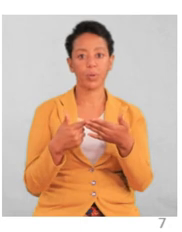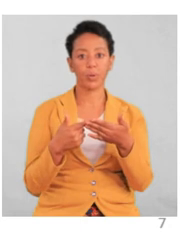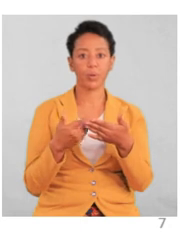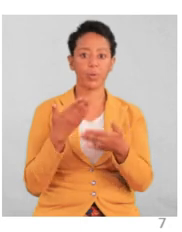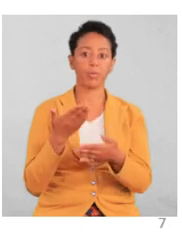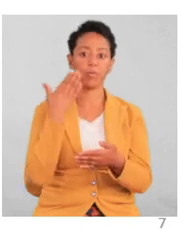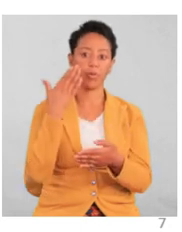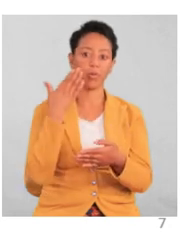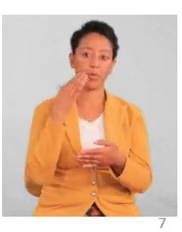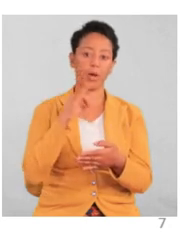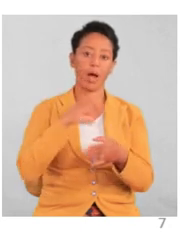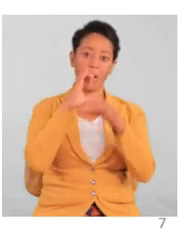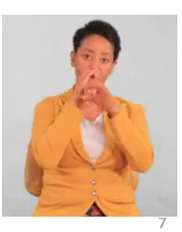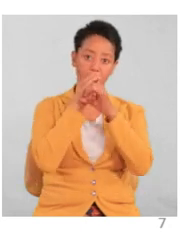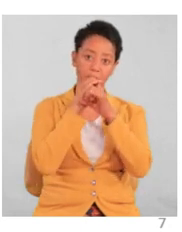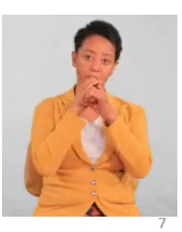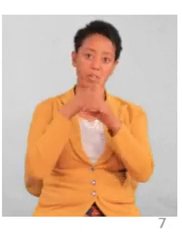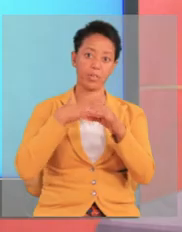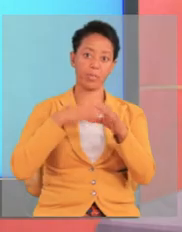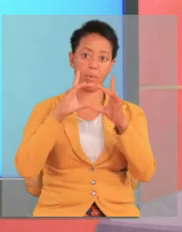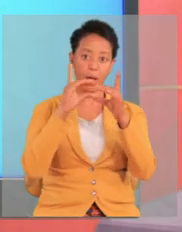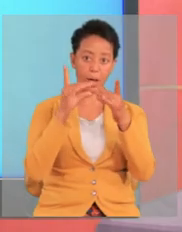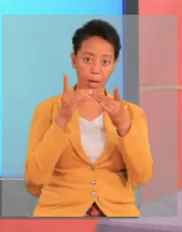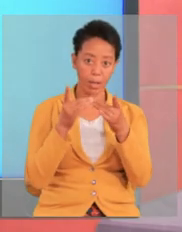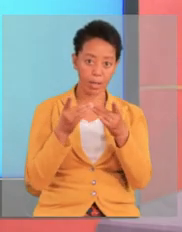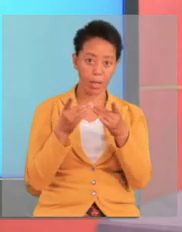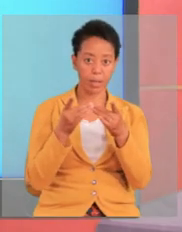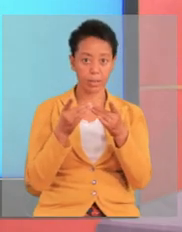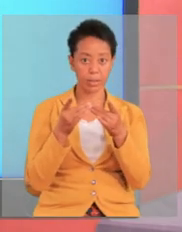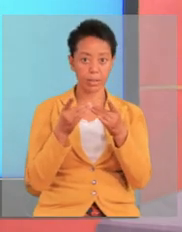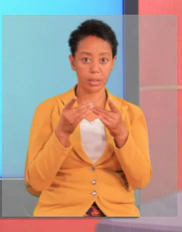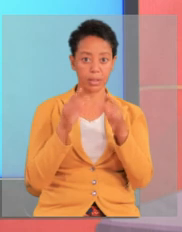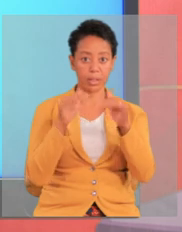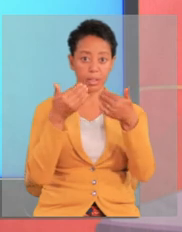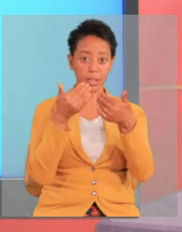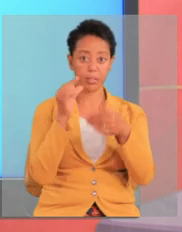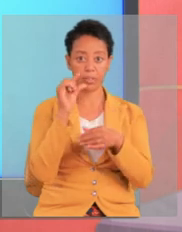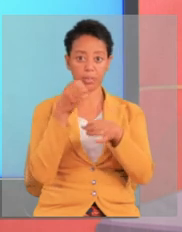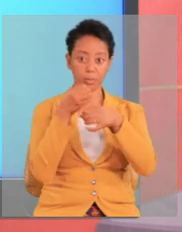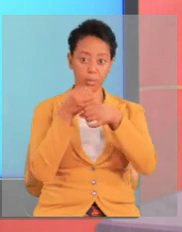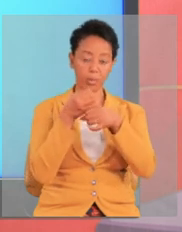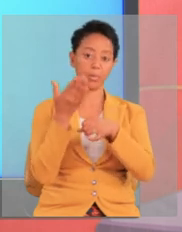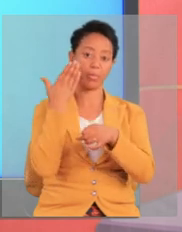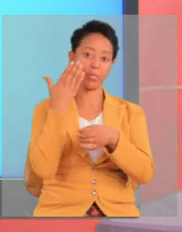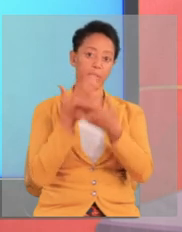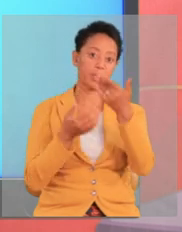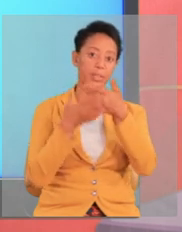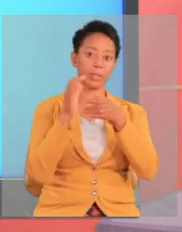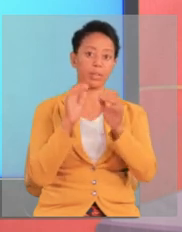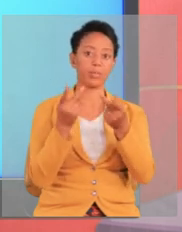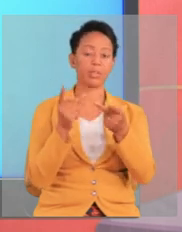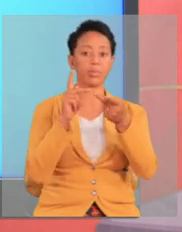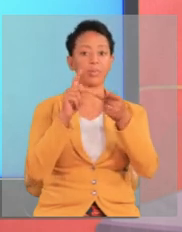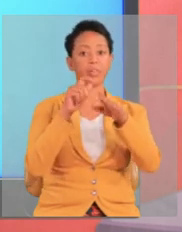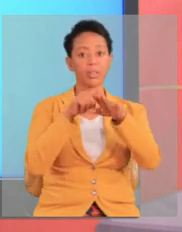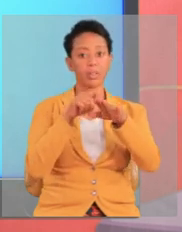before I finish my class I would like to give you some summary that we have discussed so far. Present perfect tense